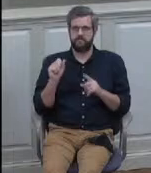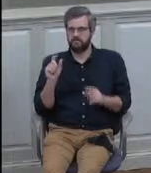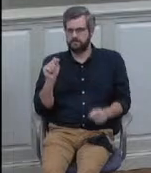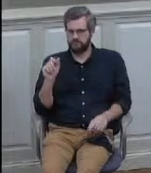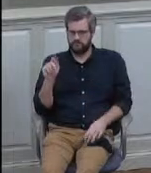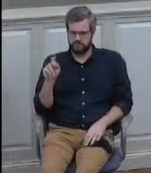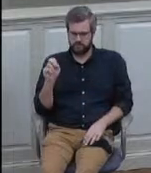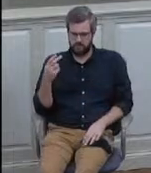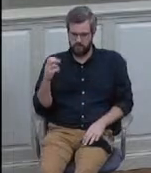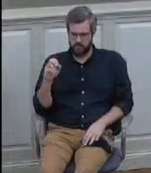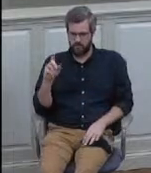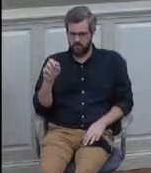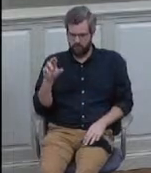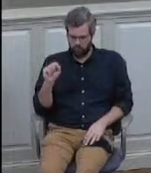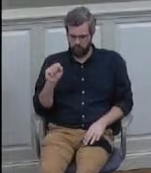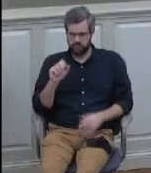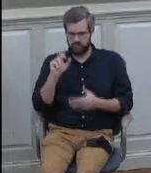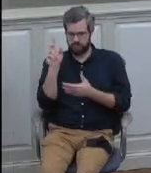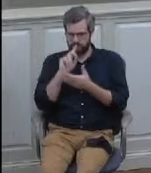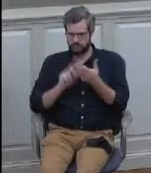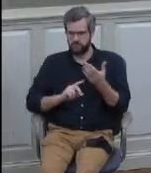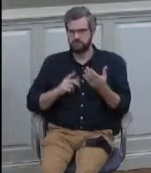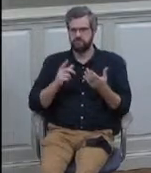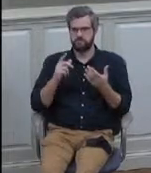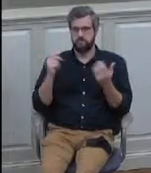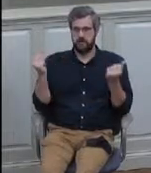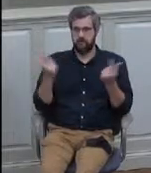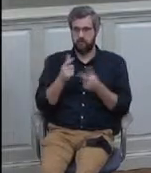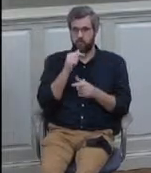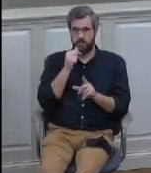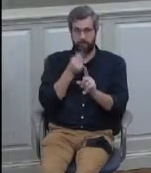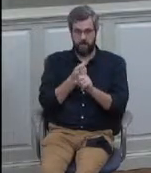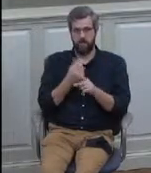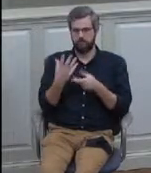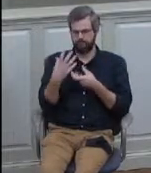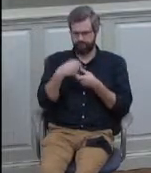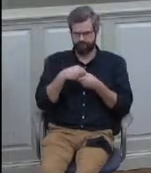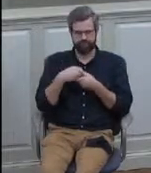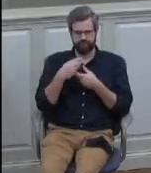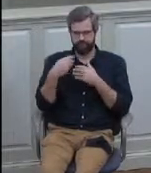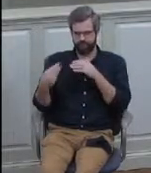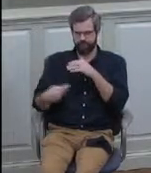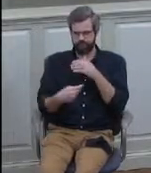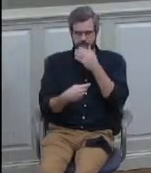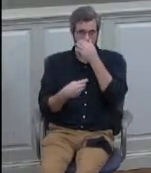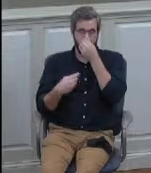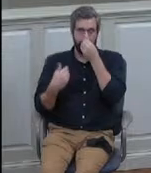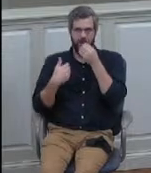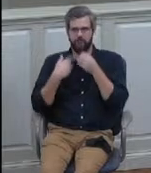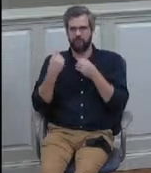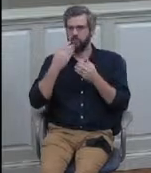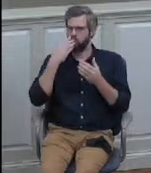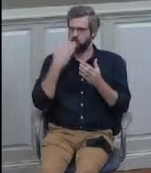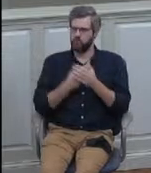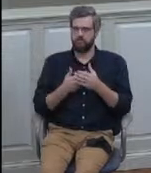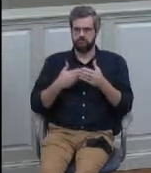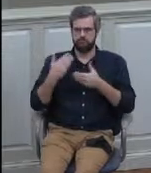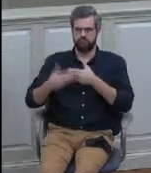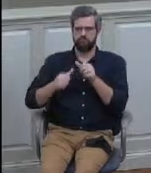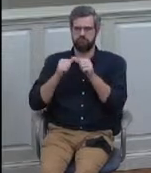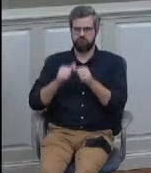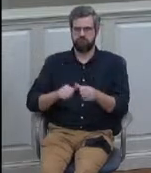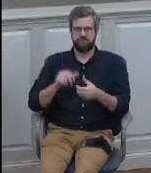that we get everyone's input that's going to be impacted. That way we have a good product for them once we move forward with the design into further